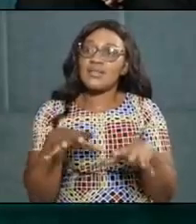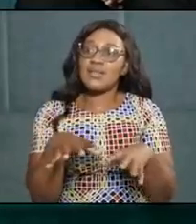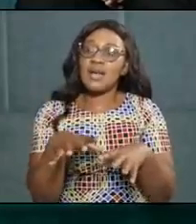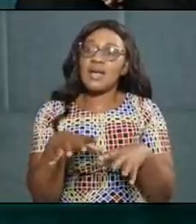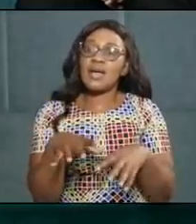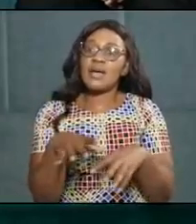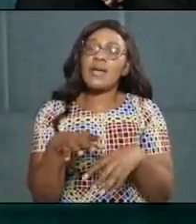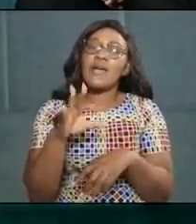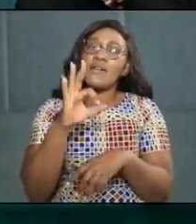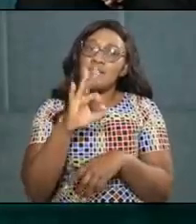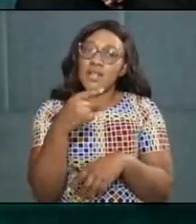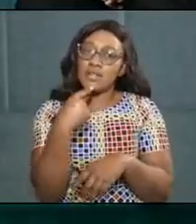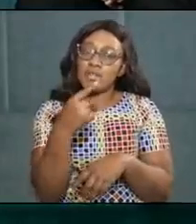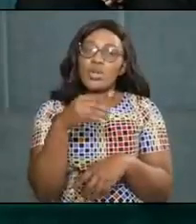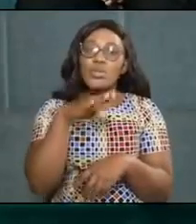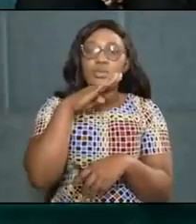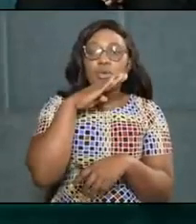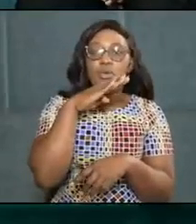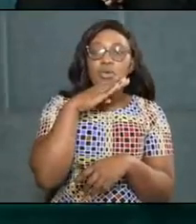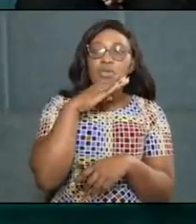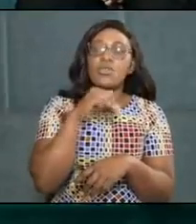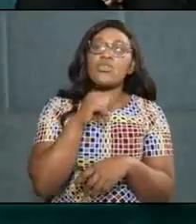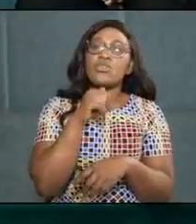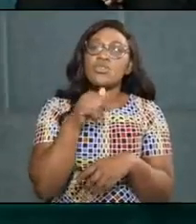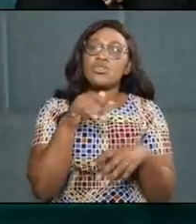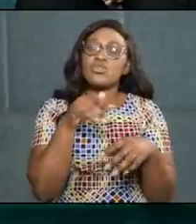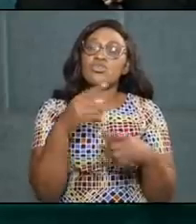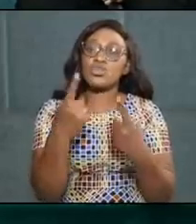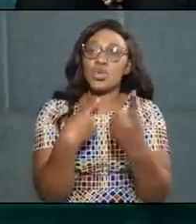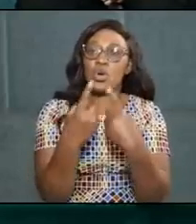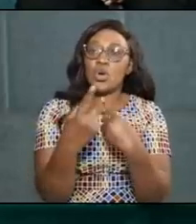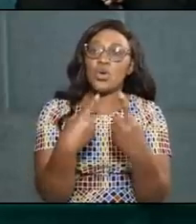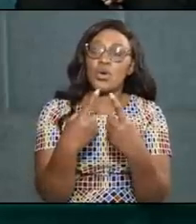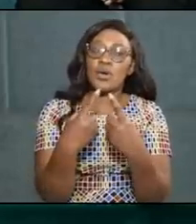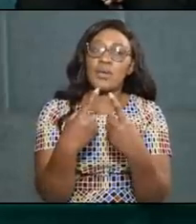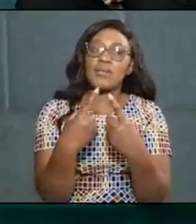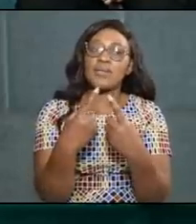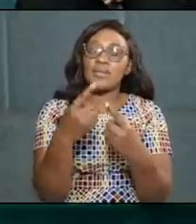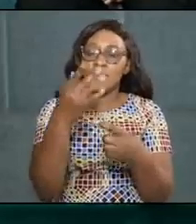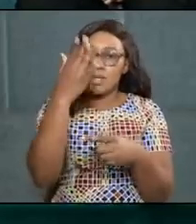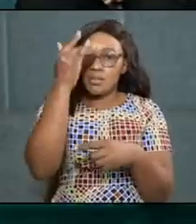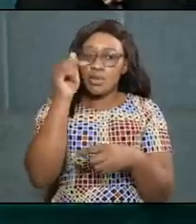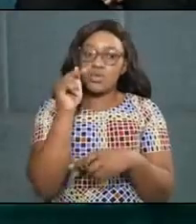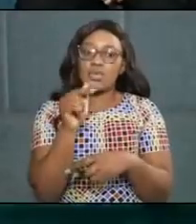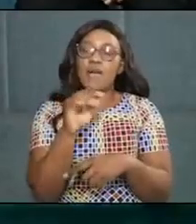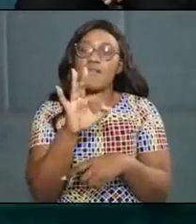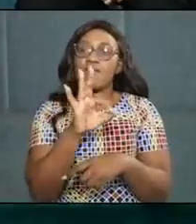talking. Why? Felix felt judged because he was very corrupt.